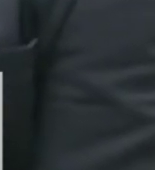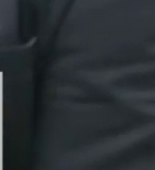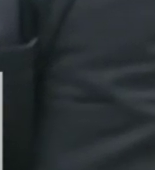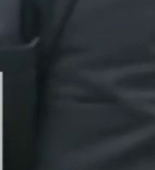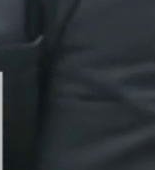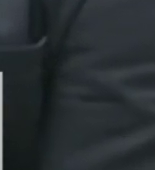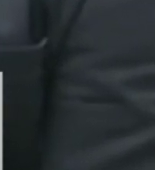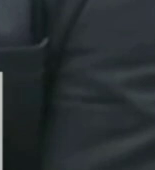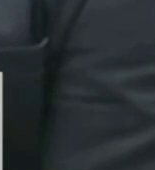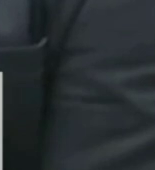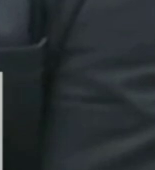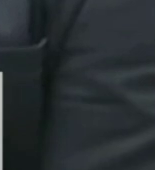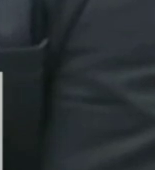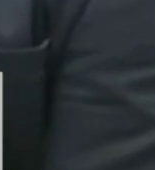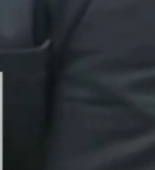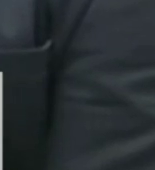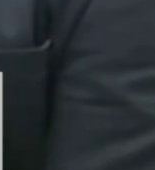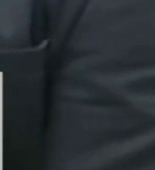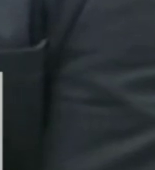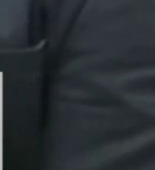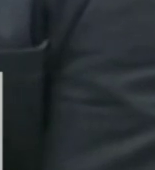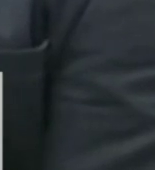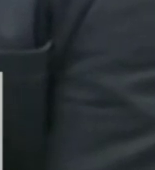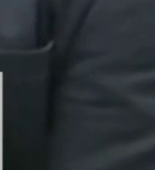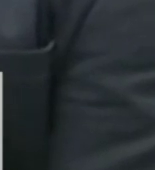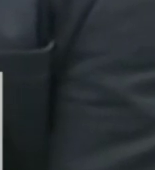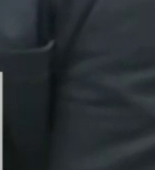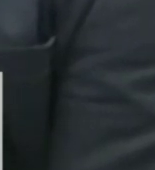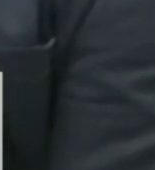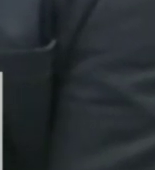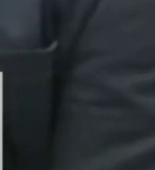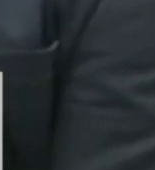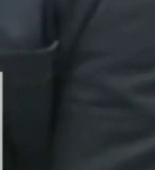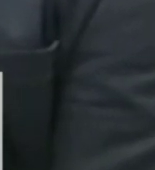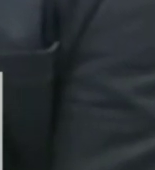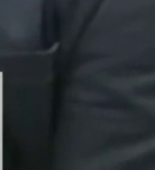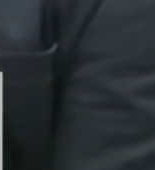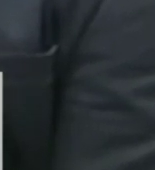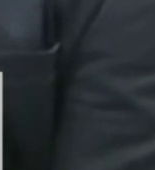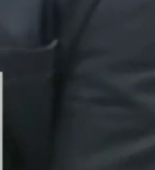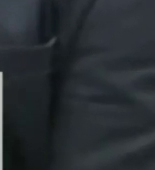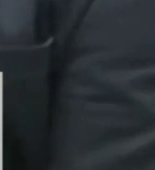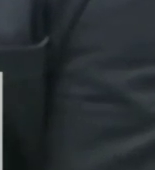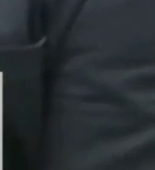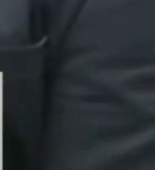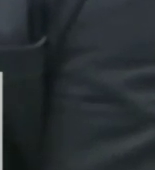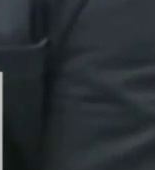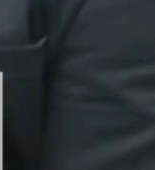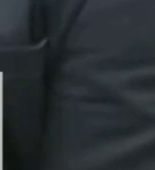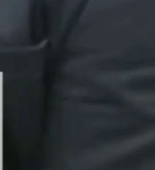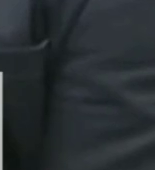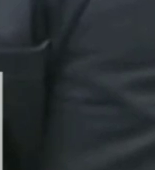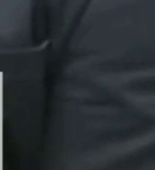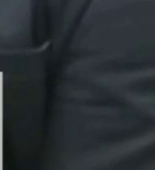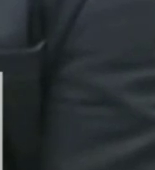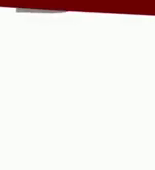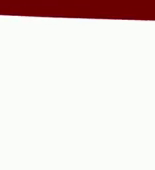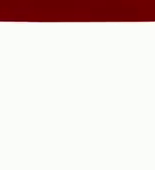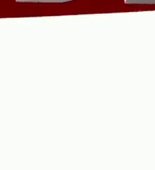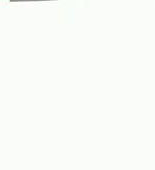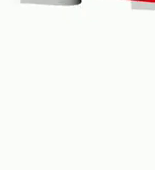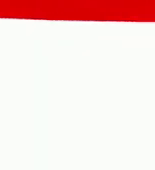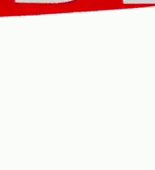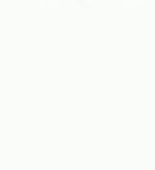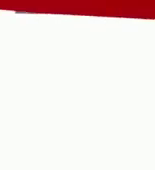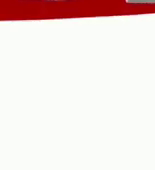any basis. They had already suffered enough, but will still be suffering while facing the charges against